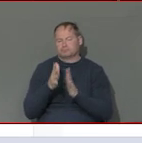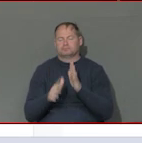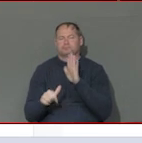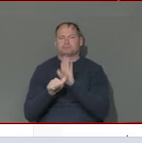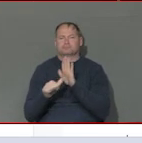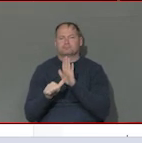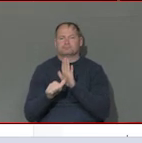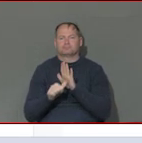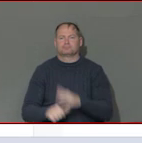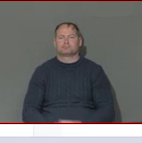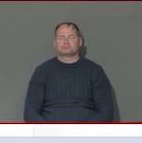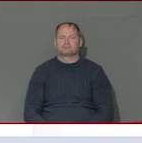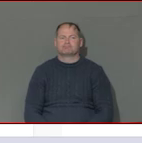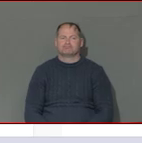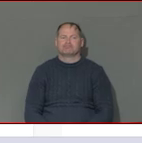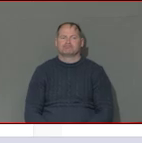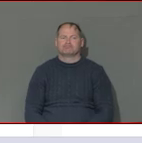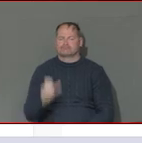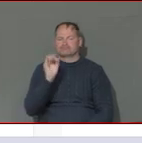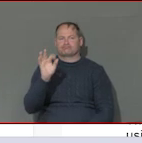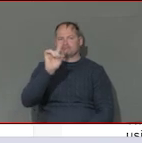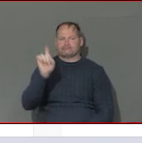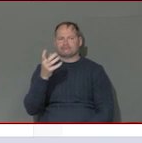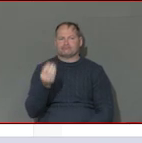of such a question whenever it's asked.